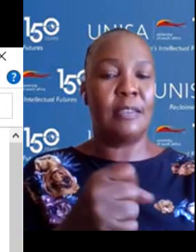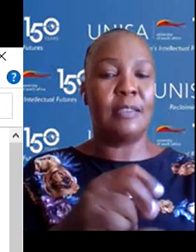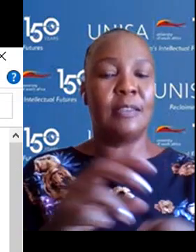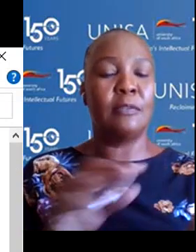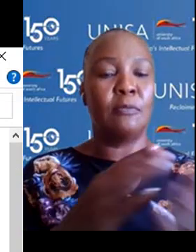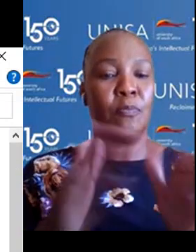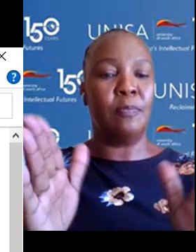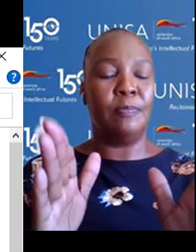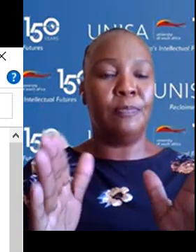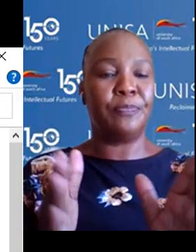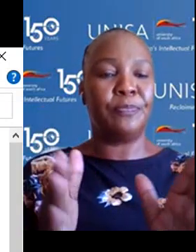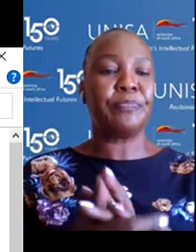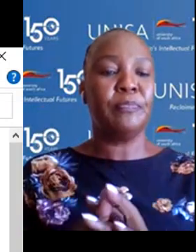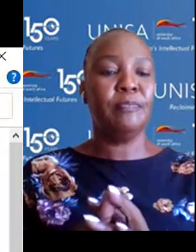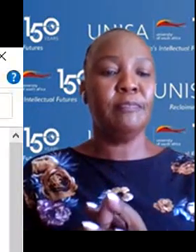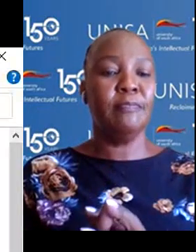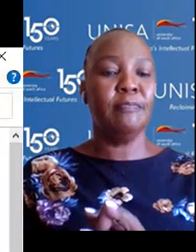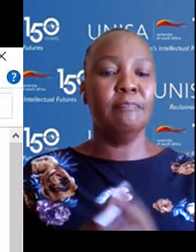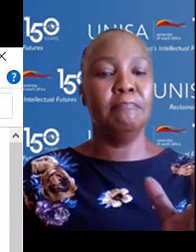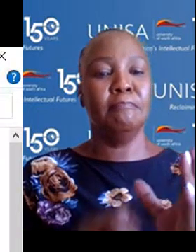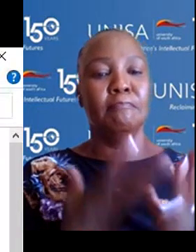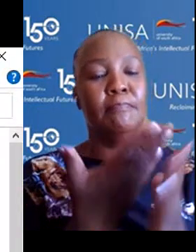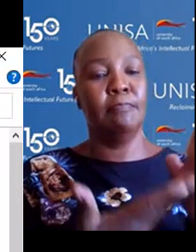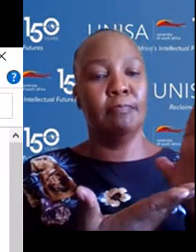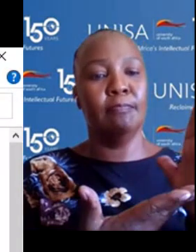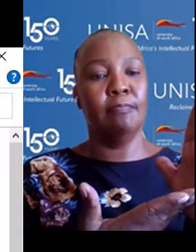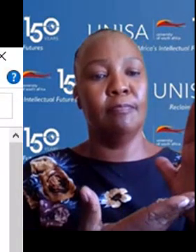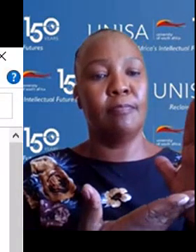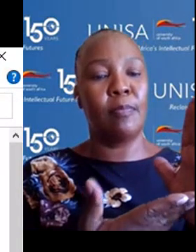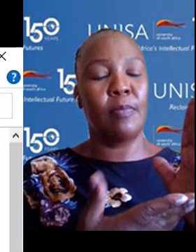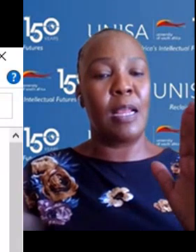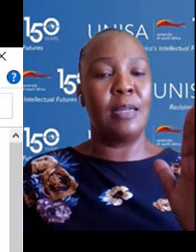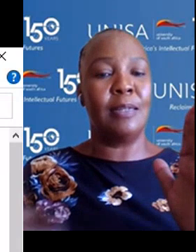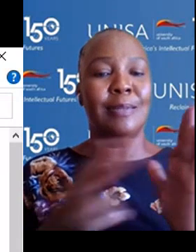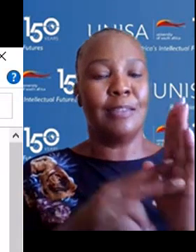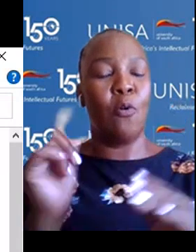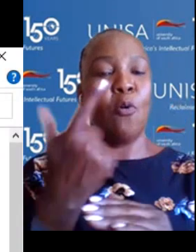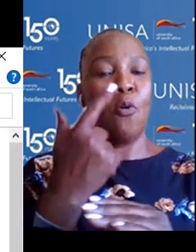go. Right, so now I can see all these files and folders are in